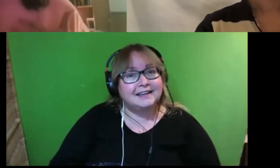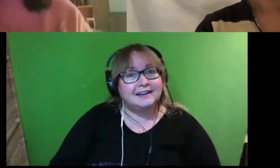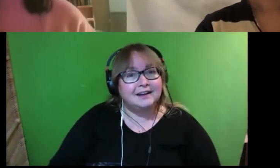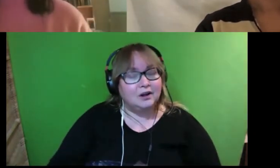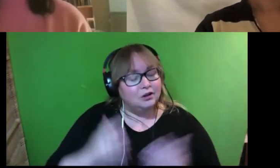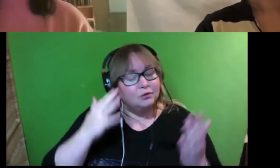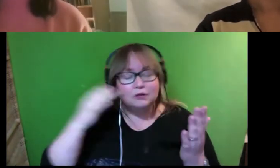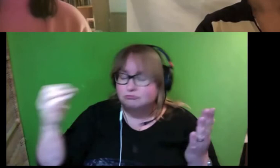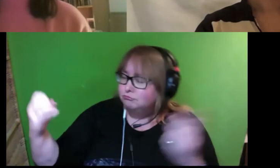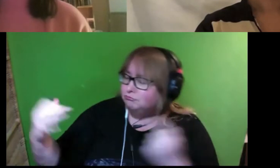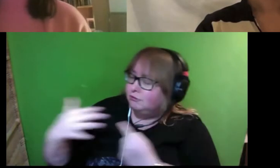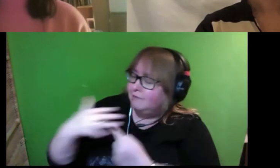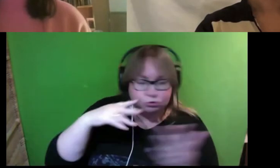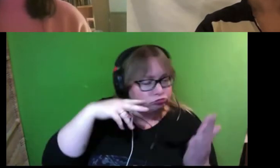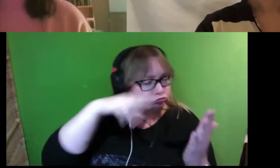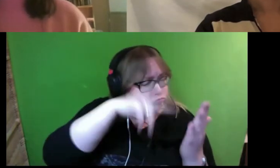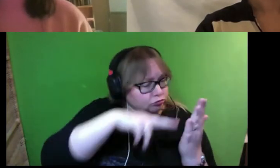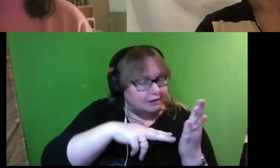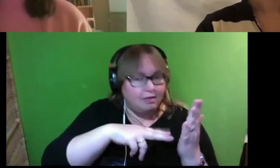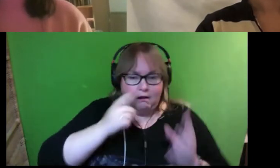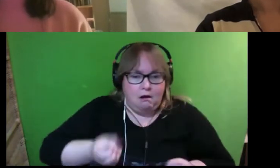to those projects as well.